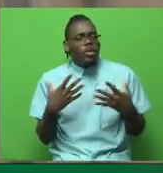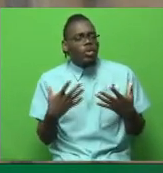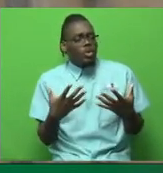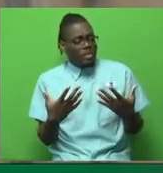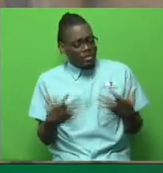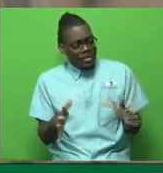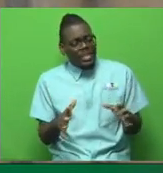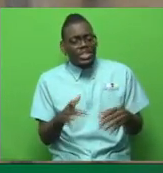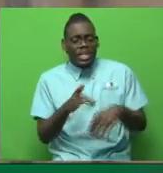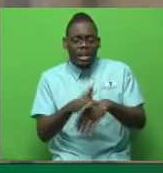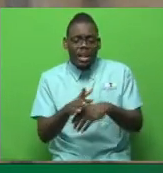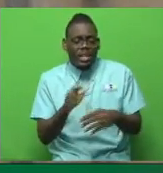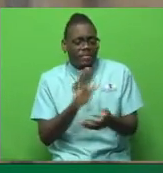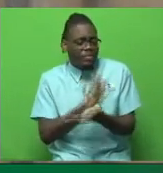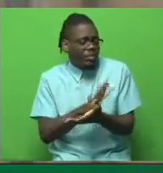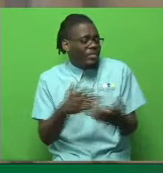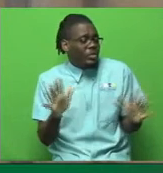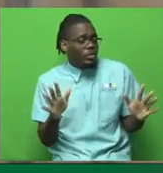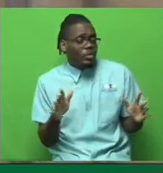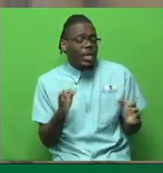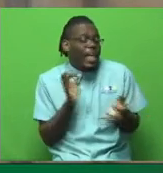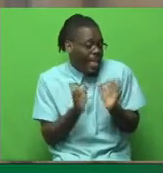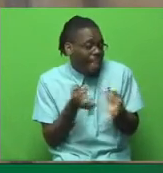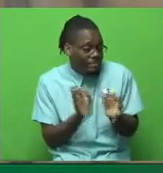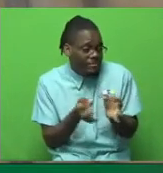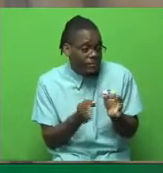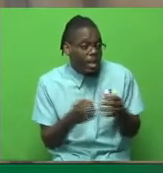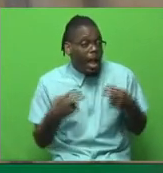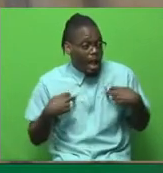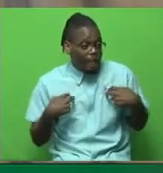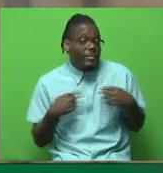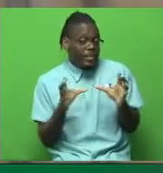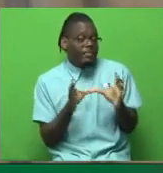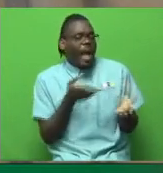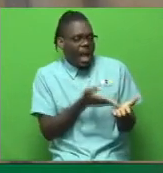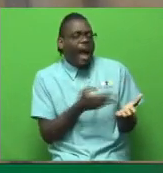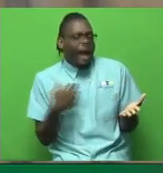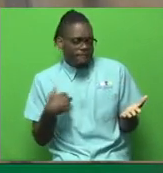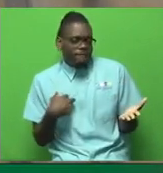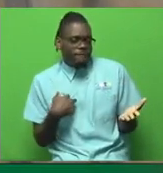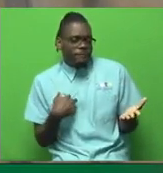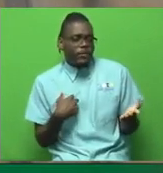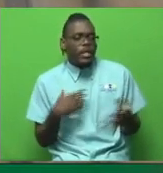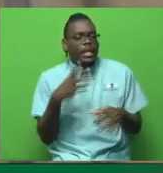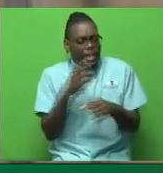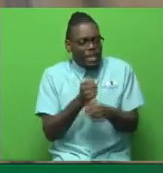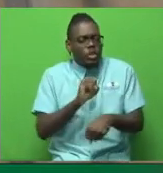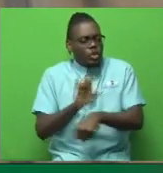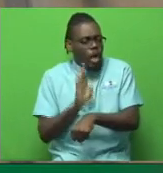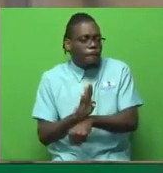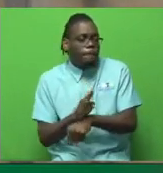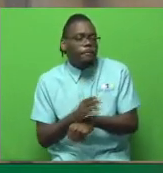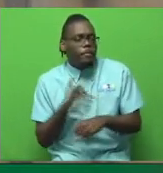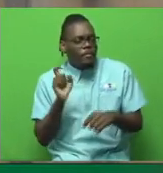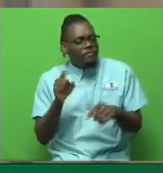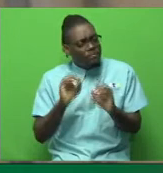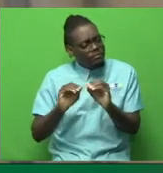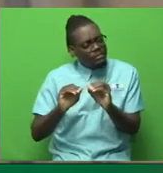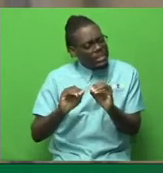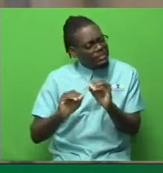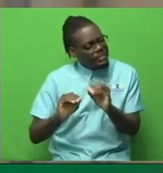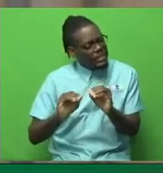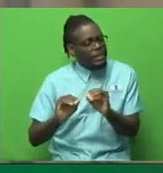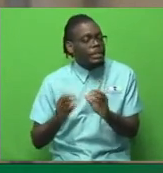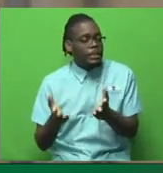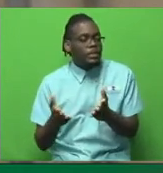facing over the last many years so our students that curriculum adjustment to ensure that they leave school